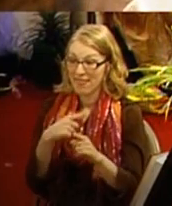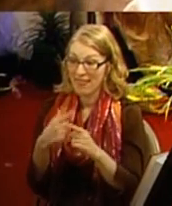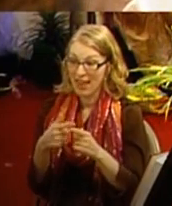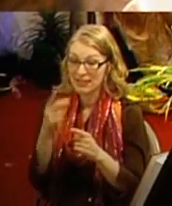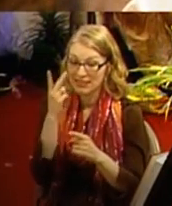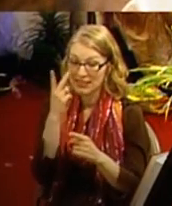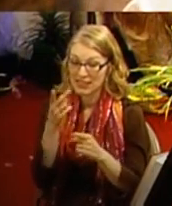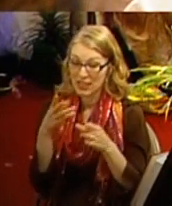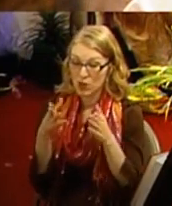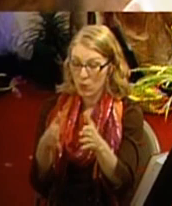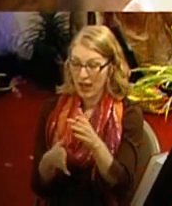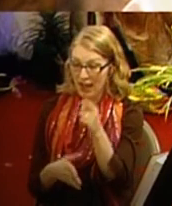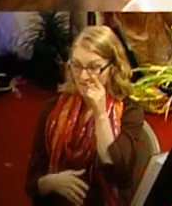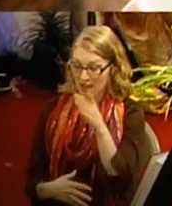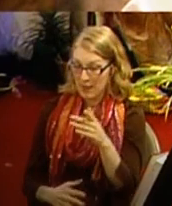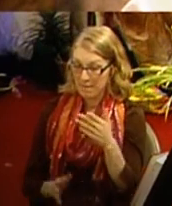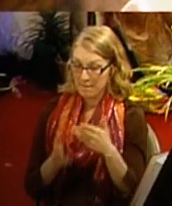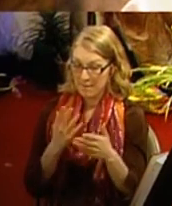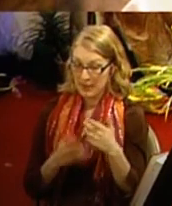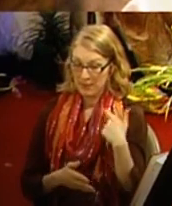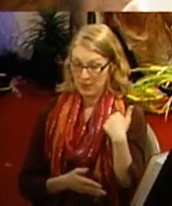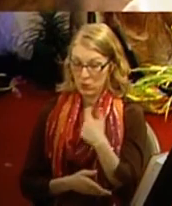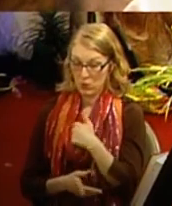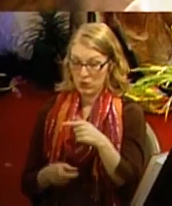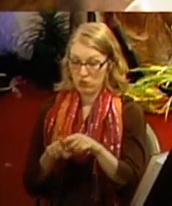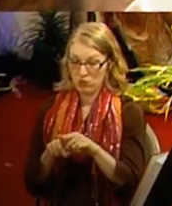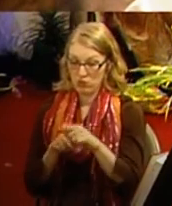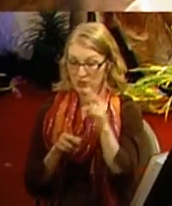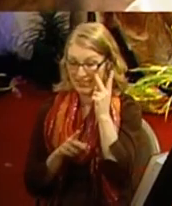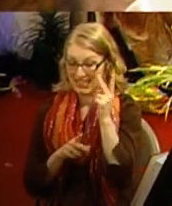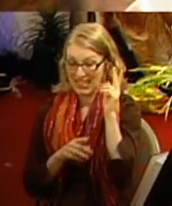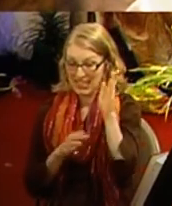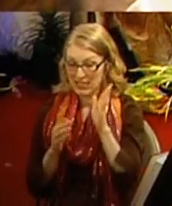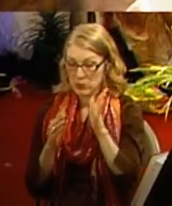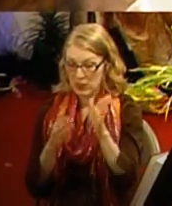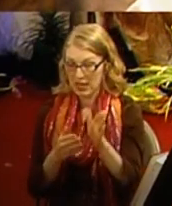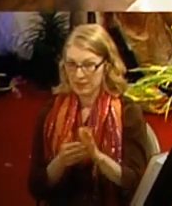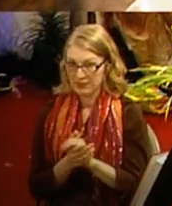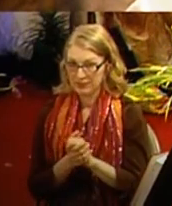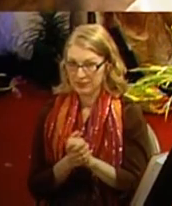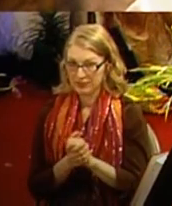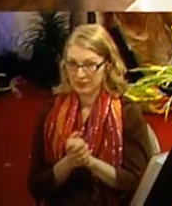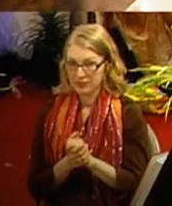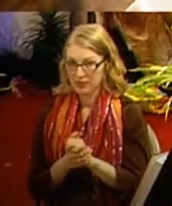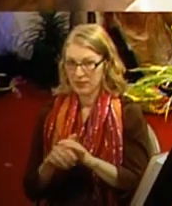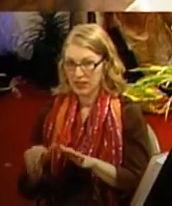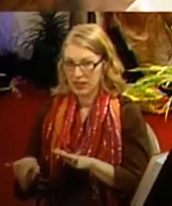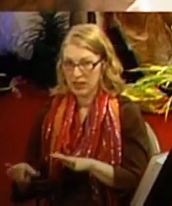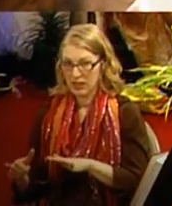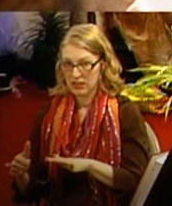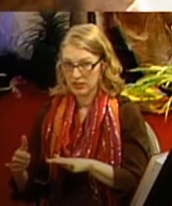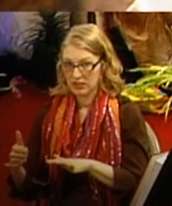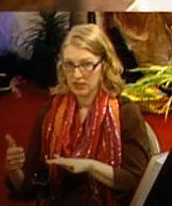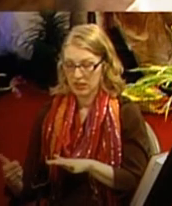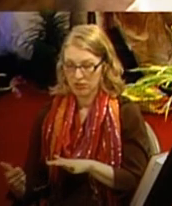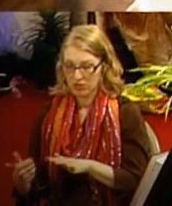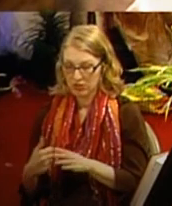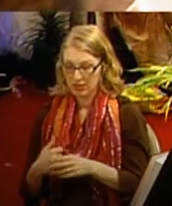Perhaps we too will see his way, and others.